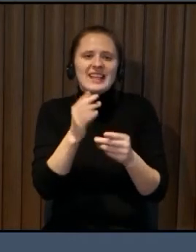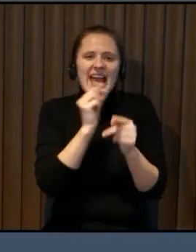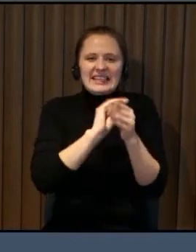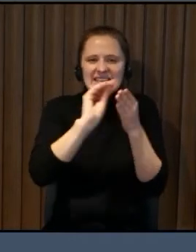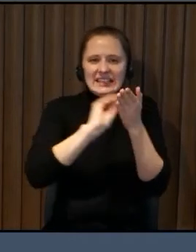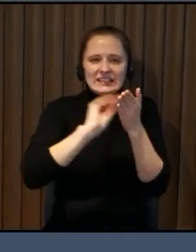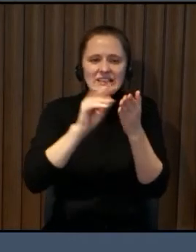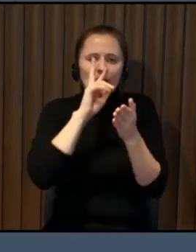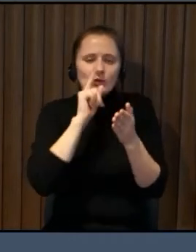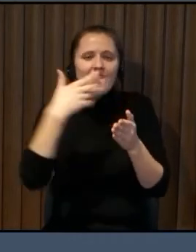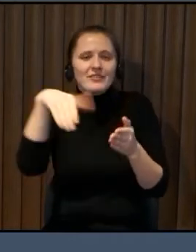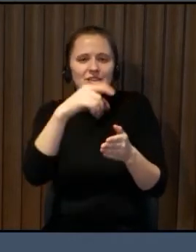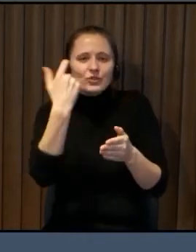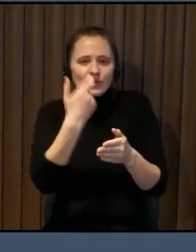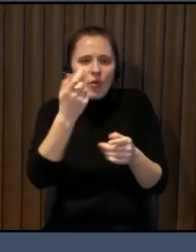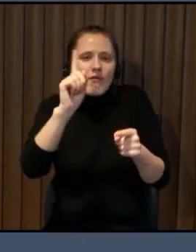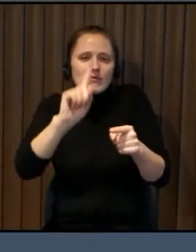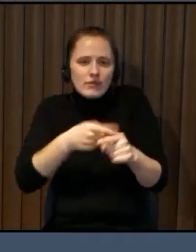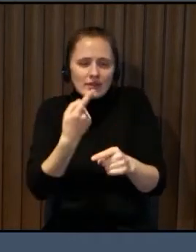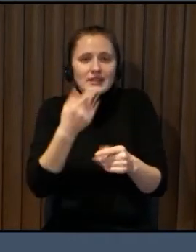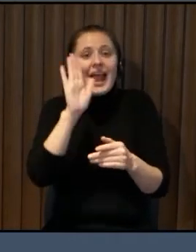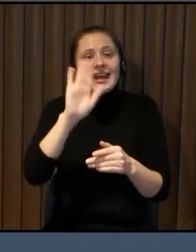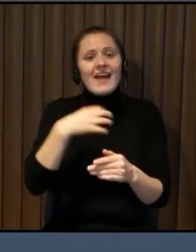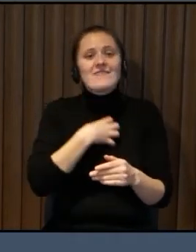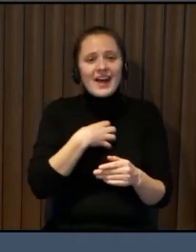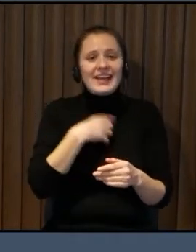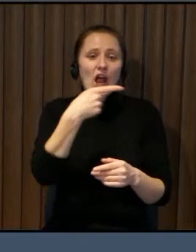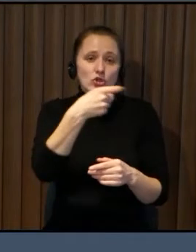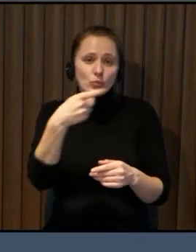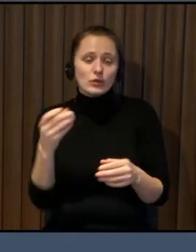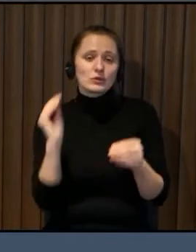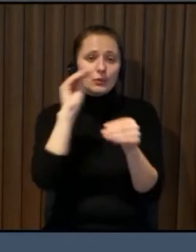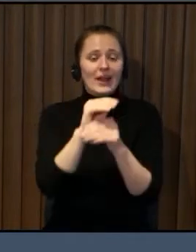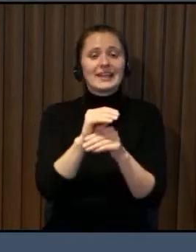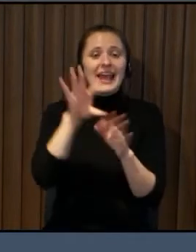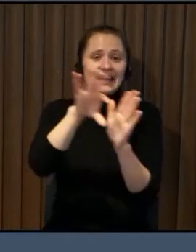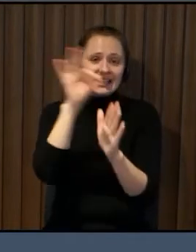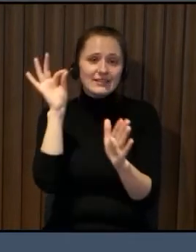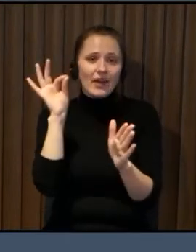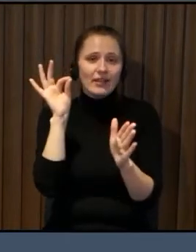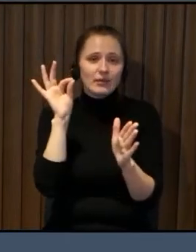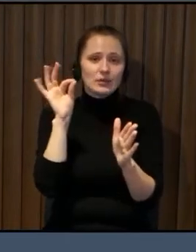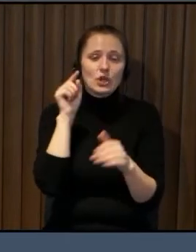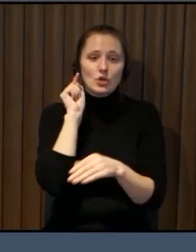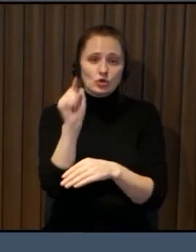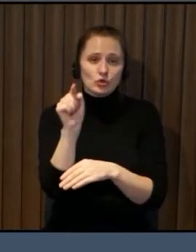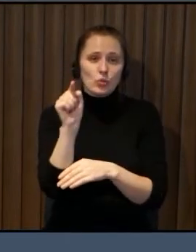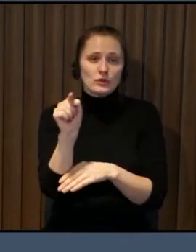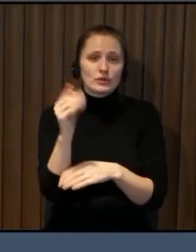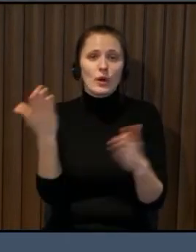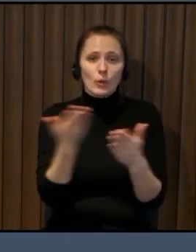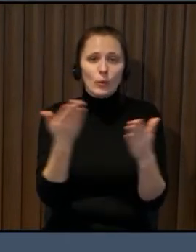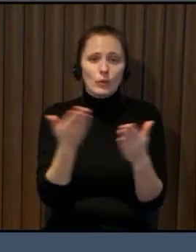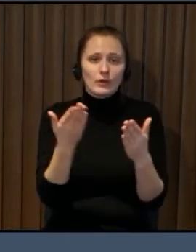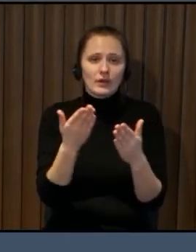and even if there is a grammatic mistake, some kind of mistake, then you have